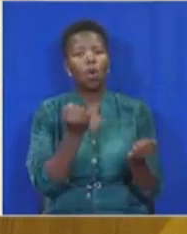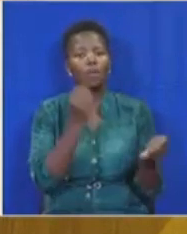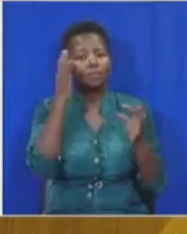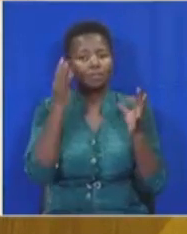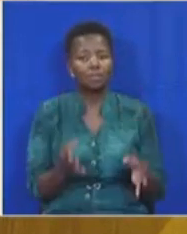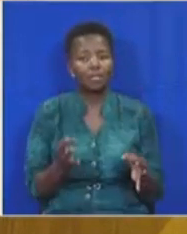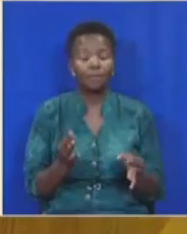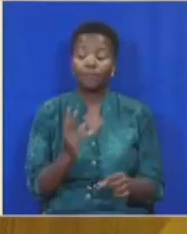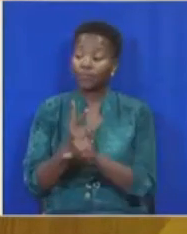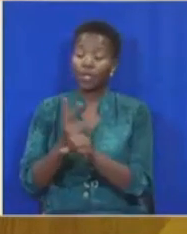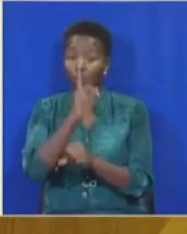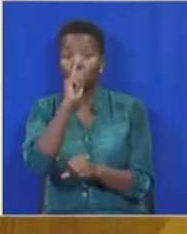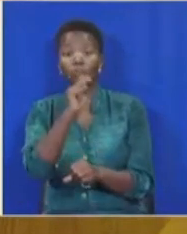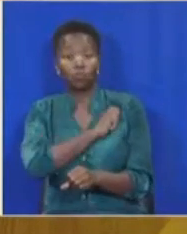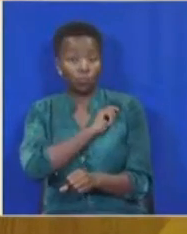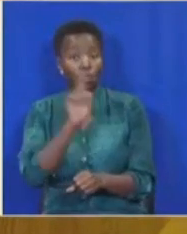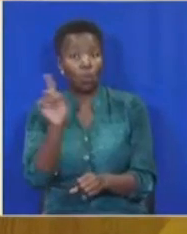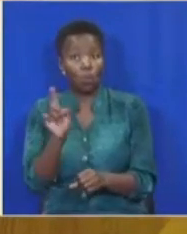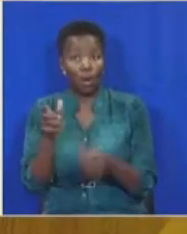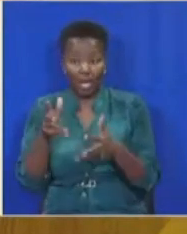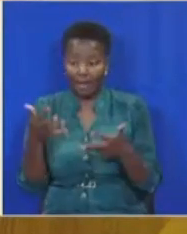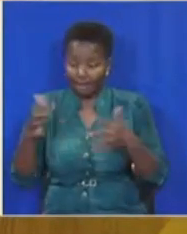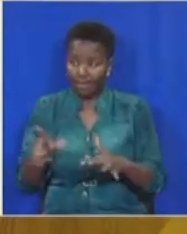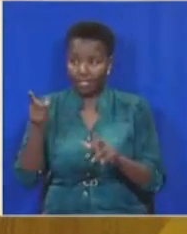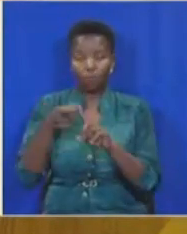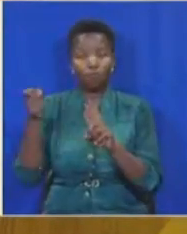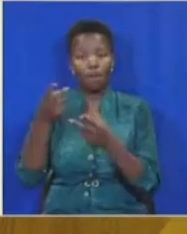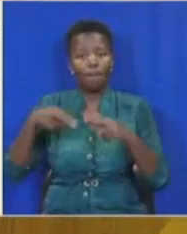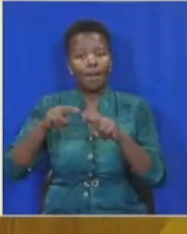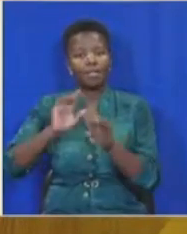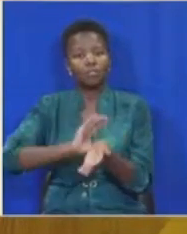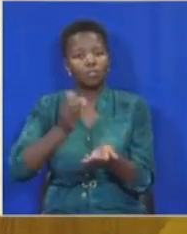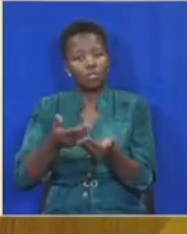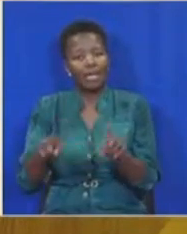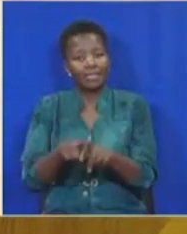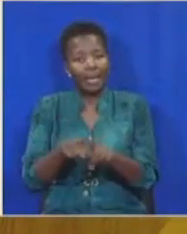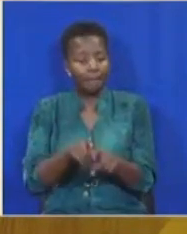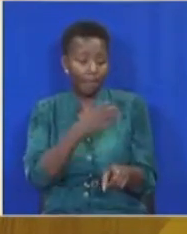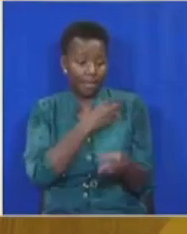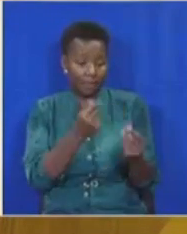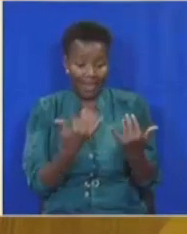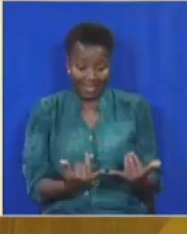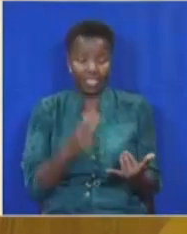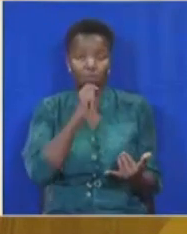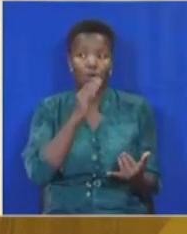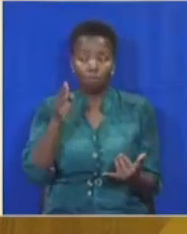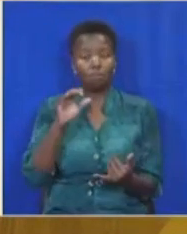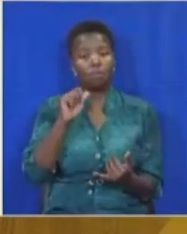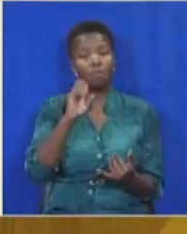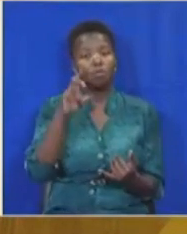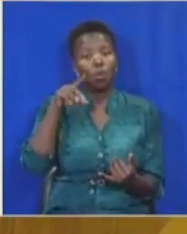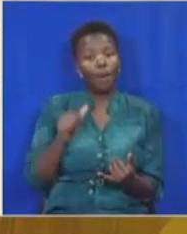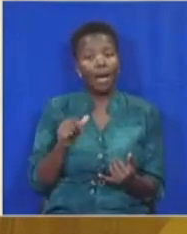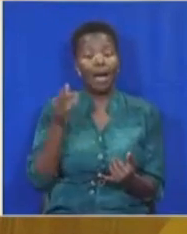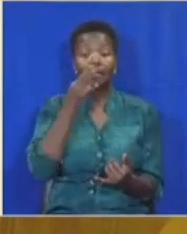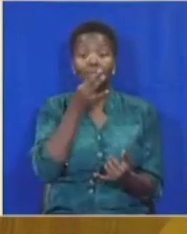a fact that is confirmed by the National Treasury and the Minister of Finance at Scopa this morning is a fact that